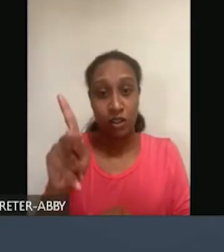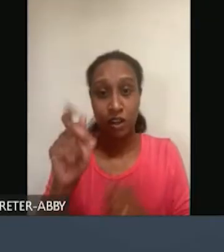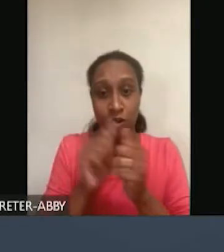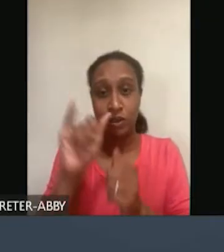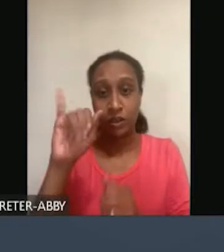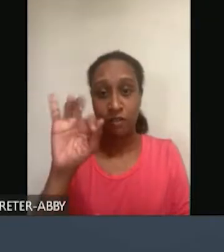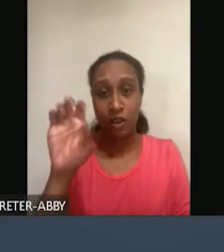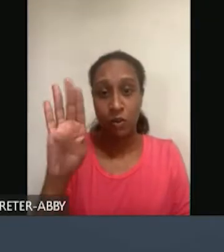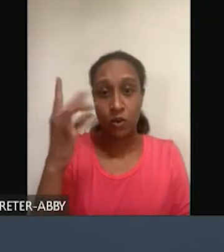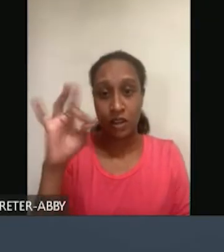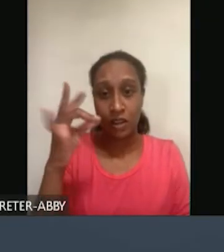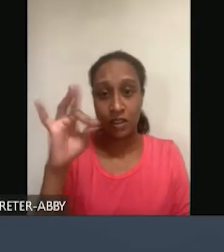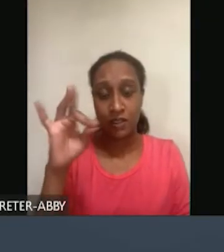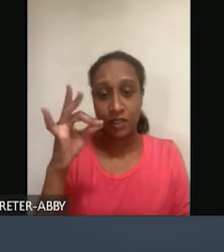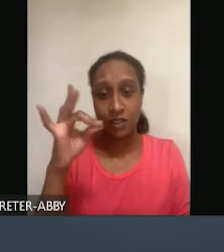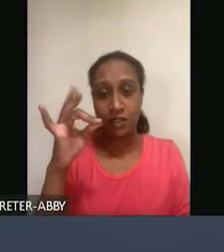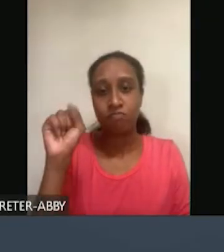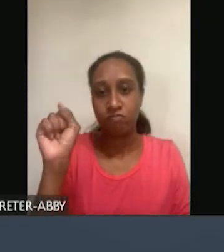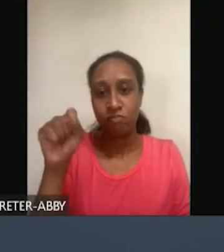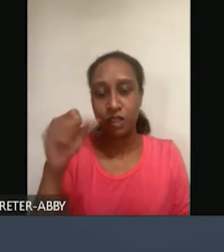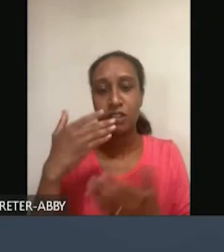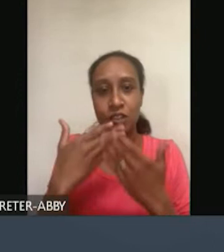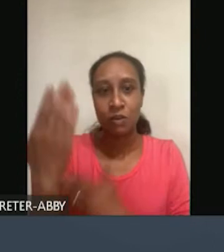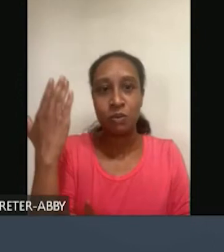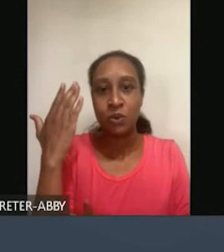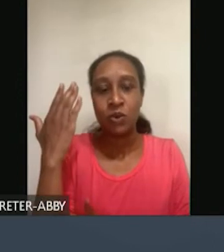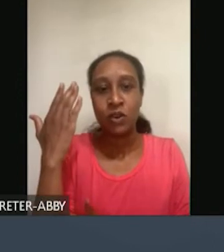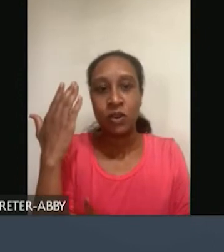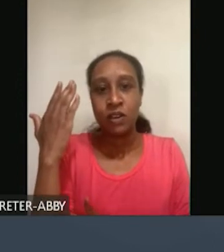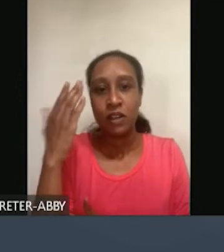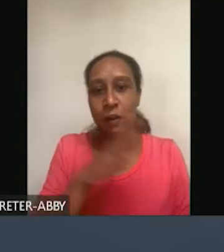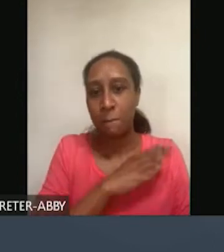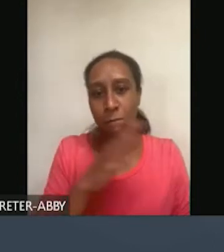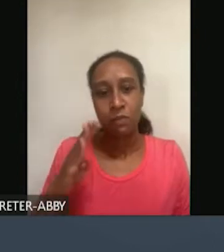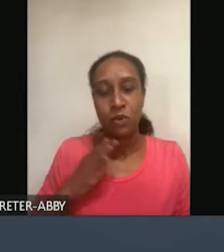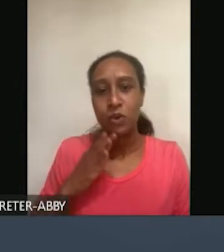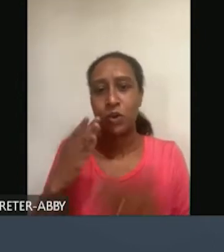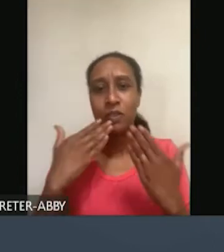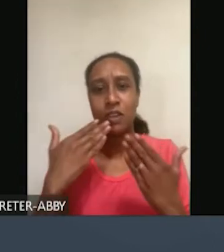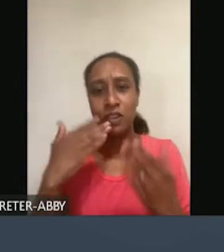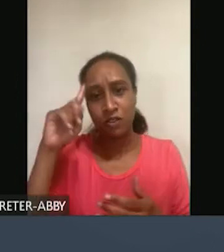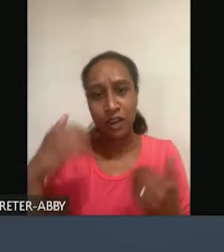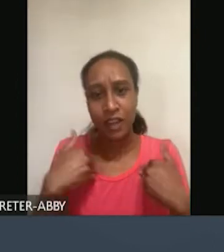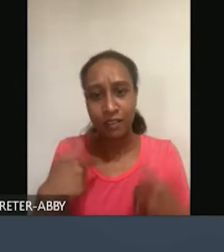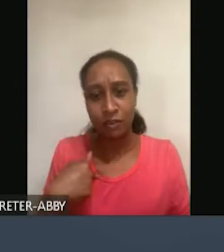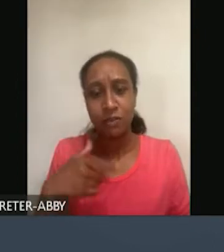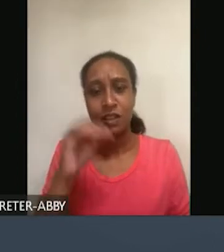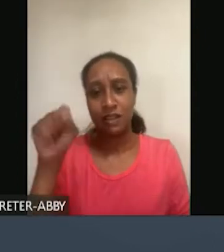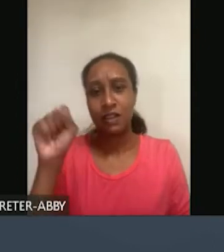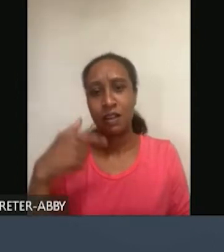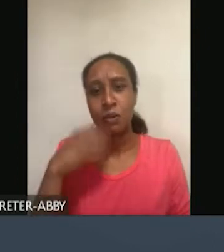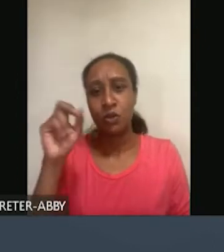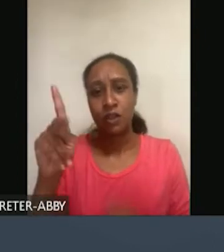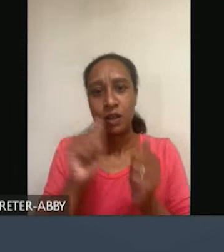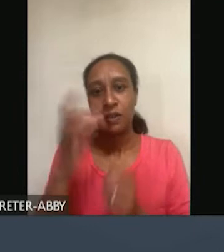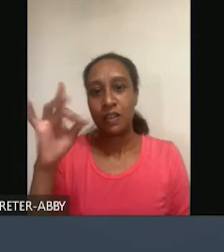February 18th? Absolutely. Good morning, board. Thank you for having me, and yes, I'm absolutely okay